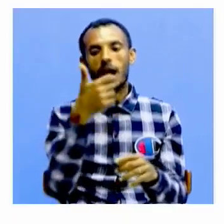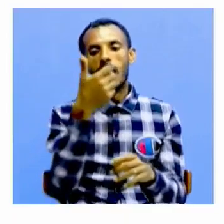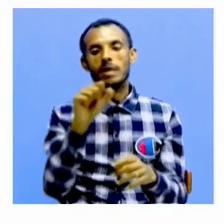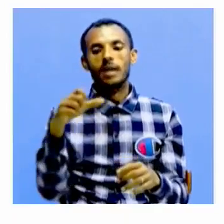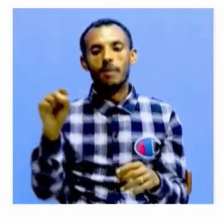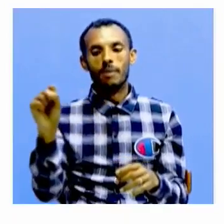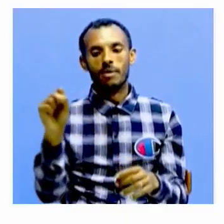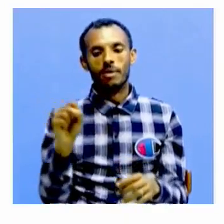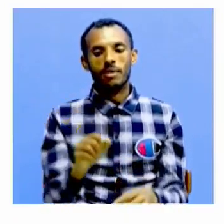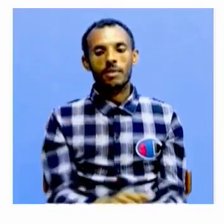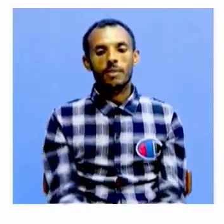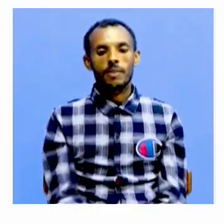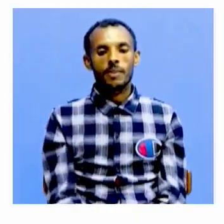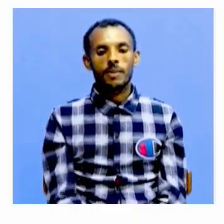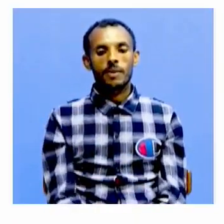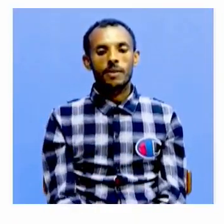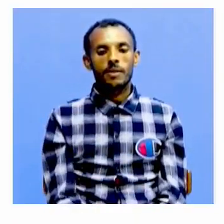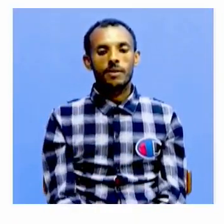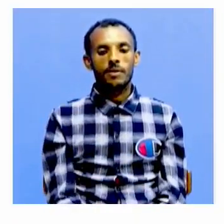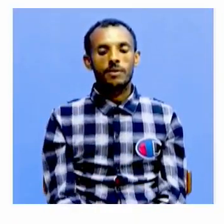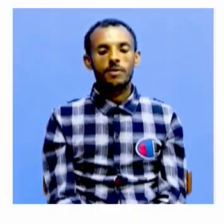assignments